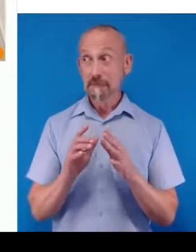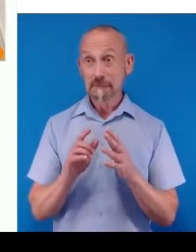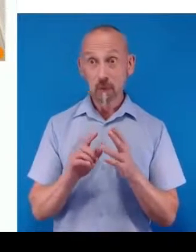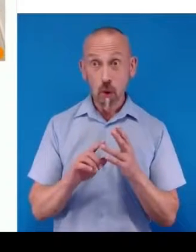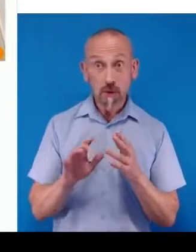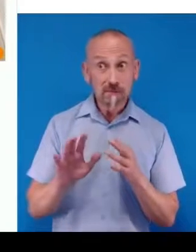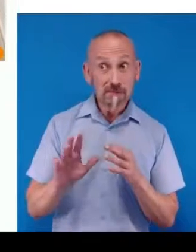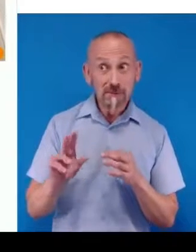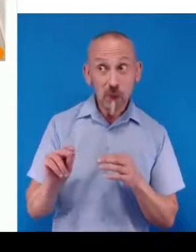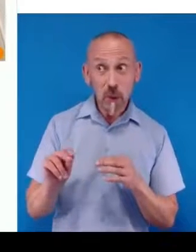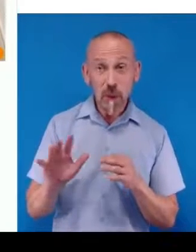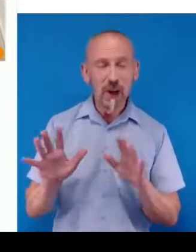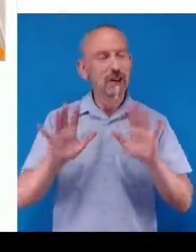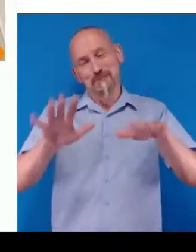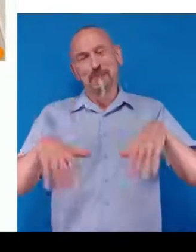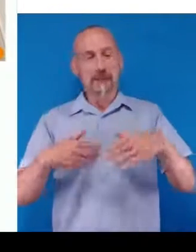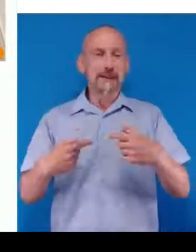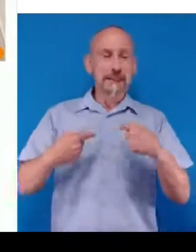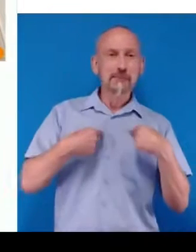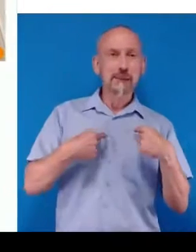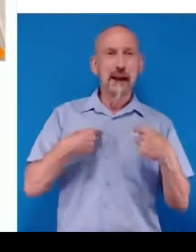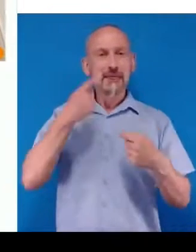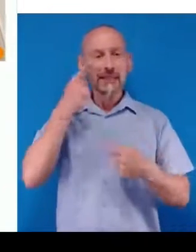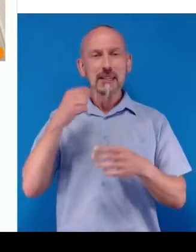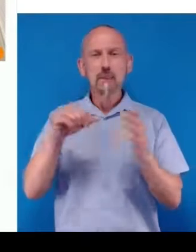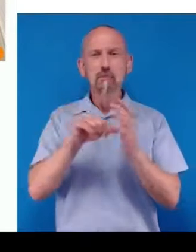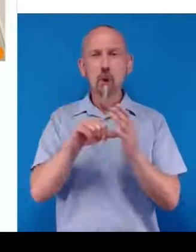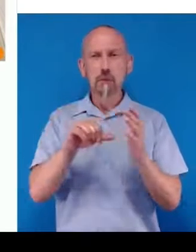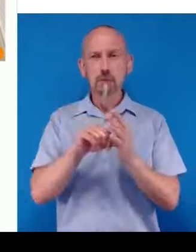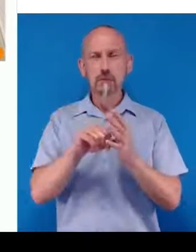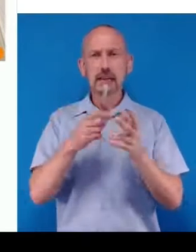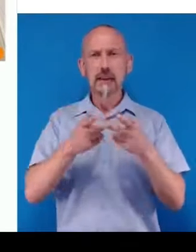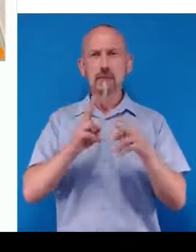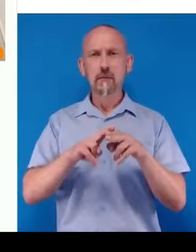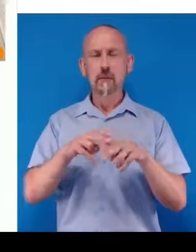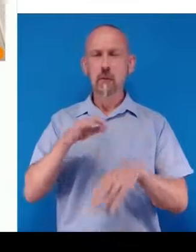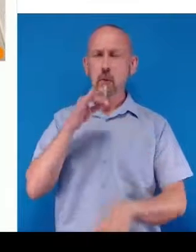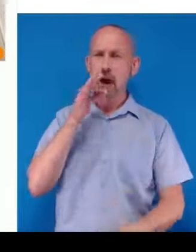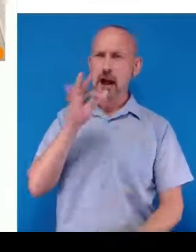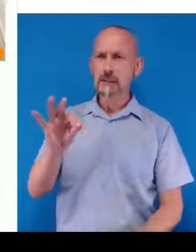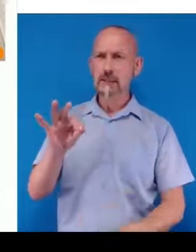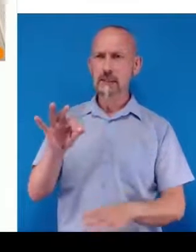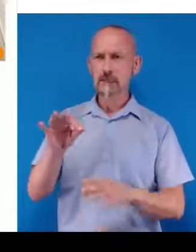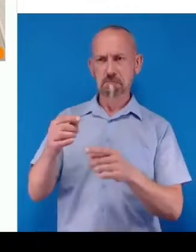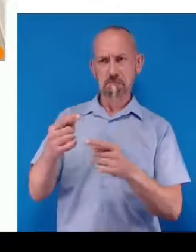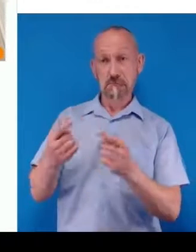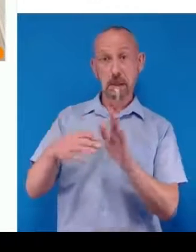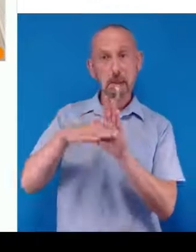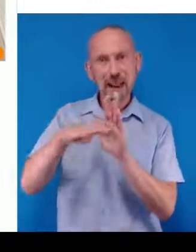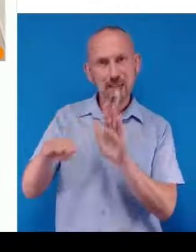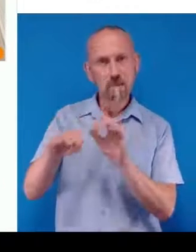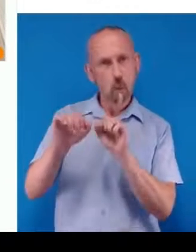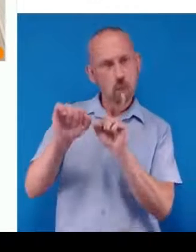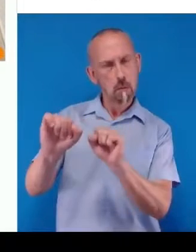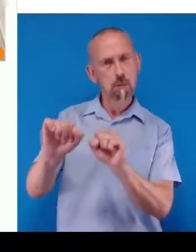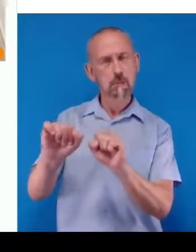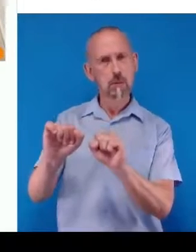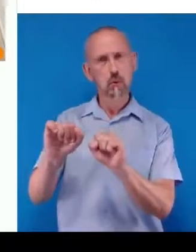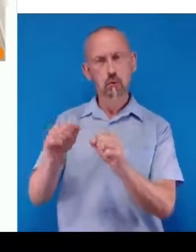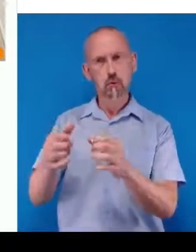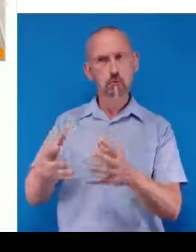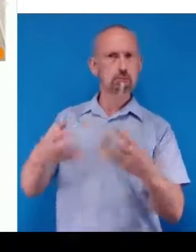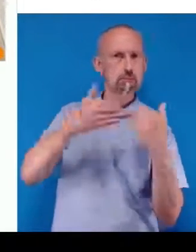to do this is you're asking them to understand production. You're also asking them to understand accessibility. Now, I've been in